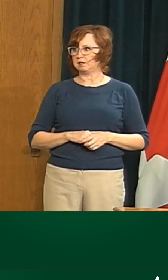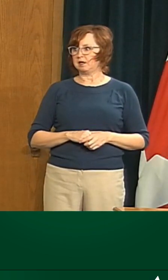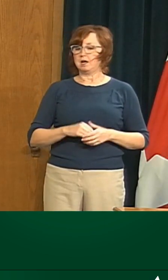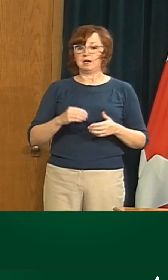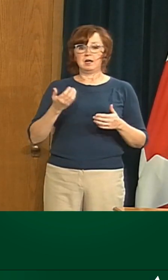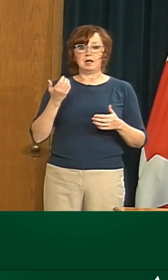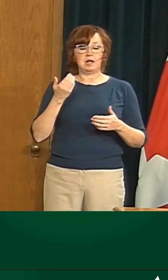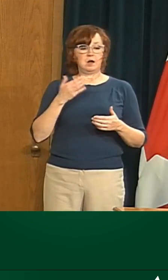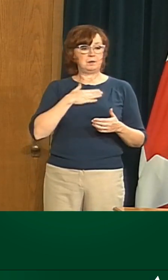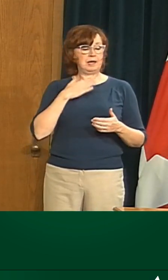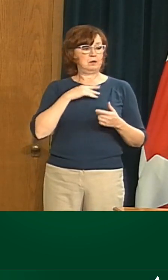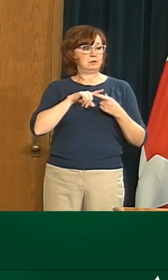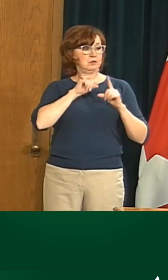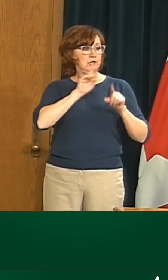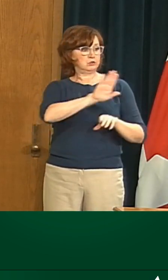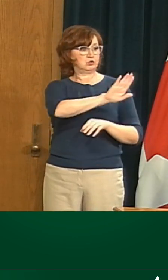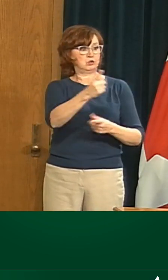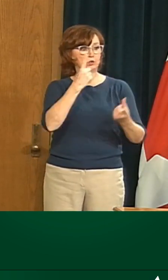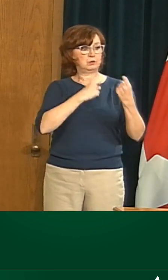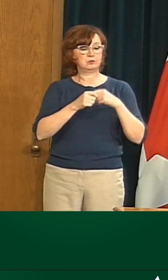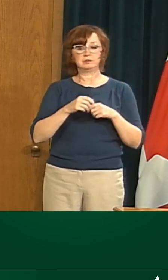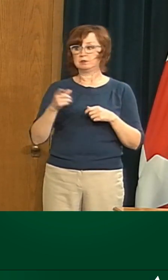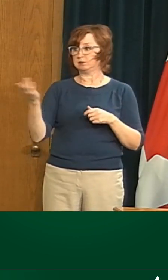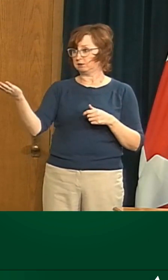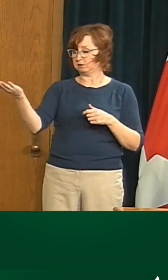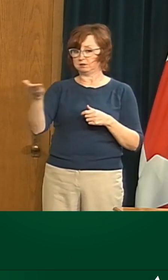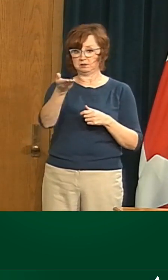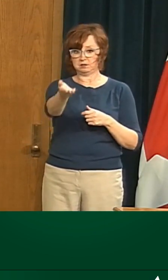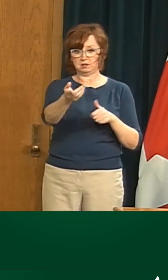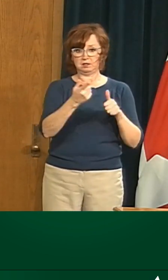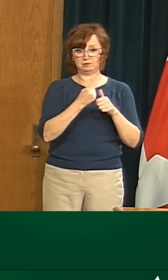We'll take our first question from the floor. Steph?